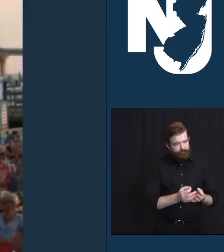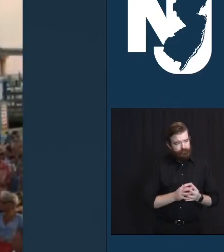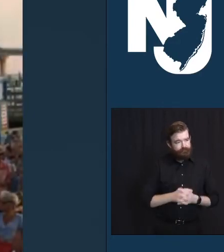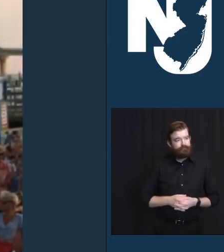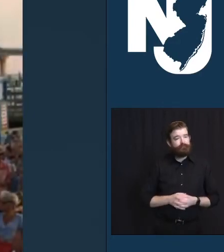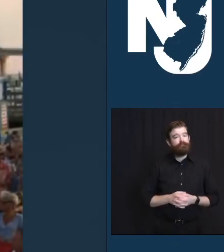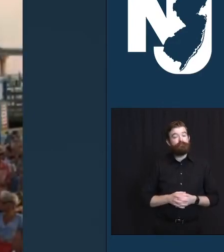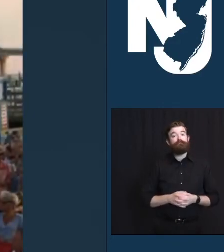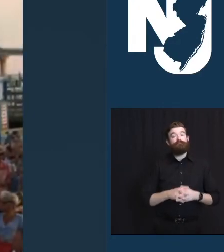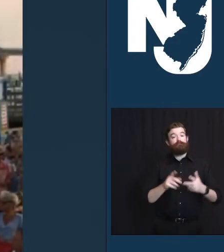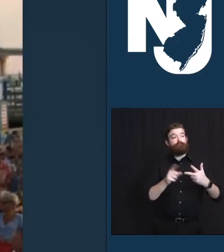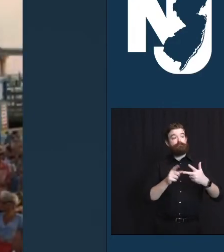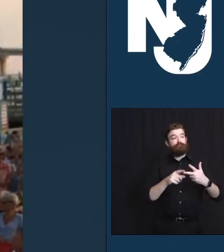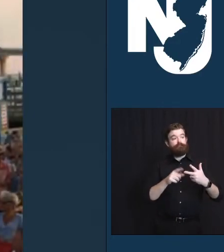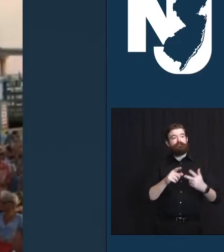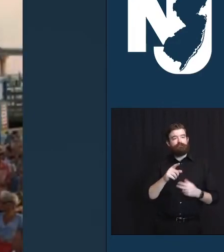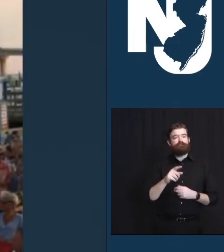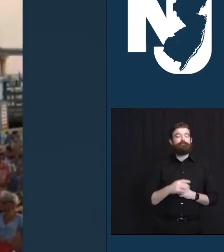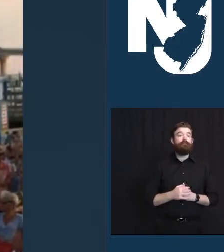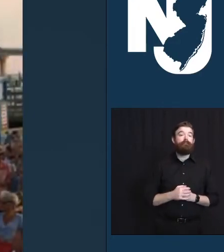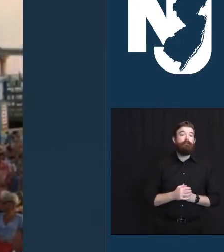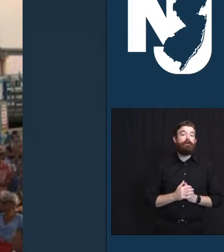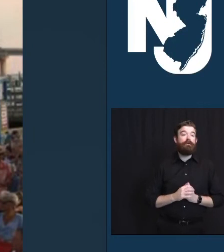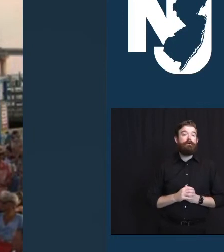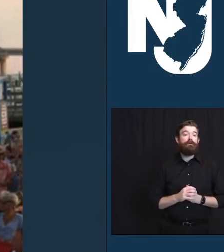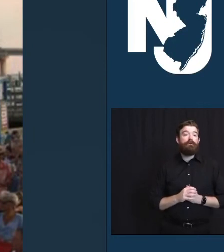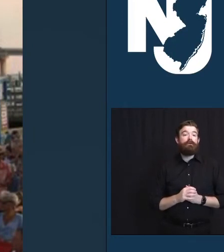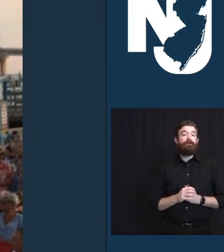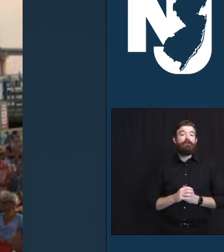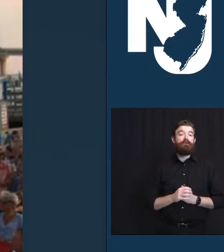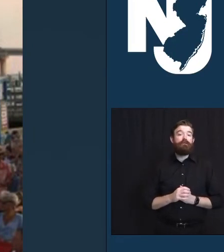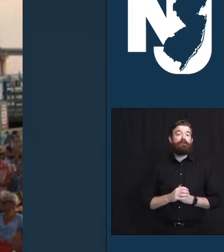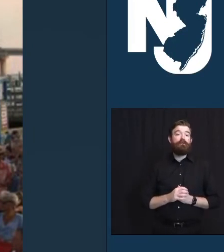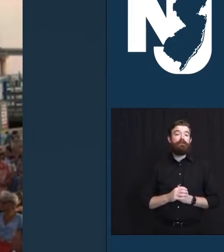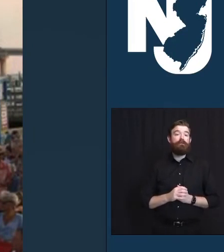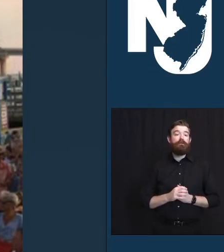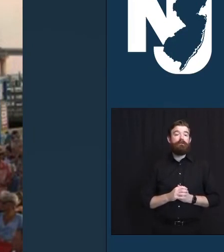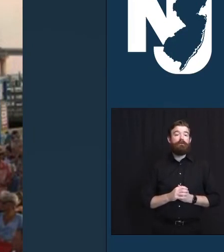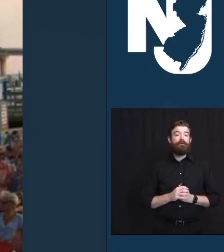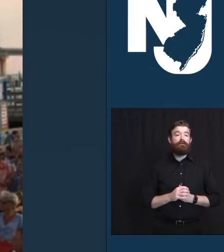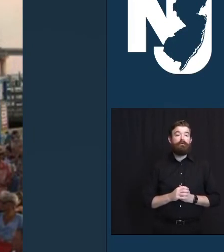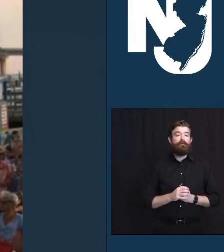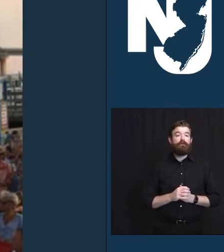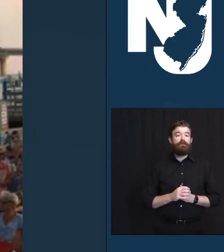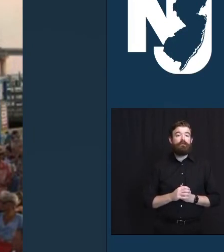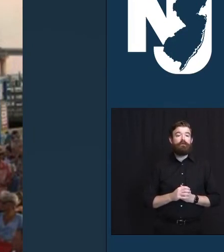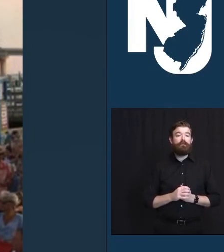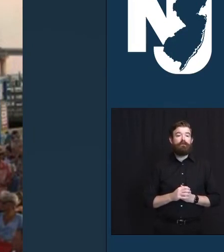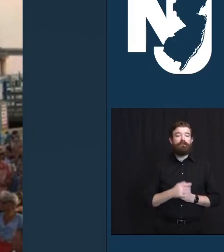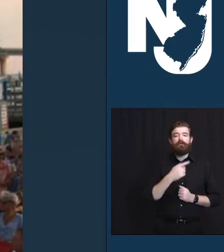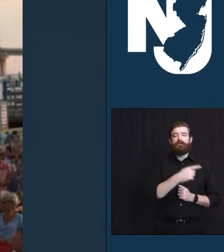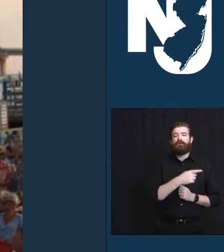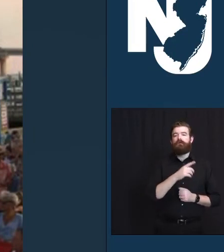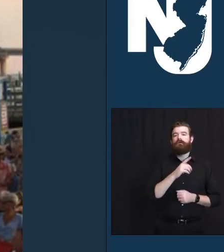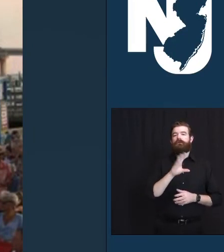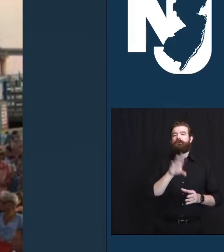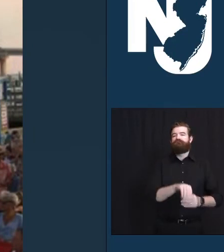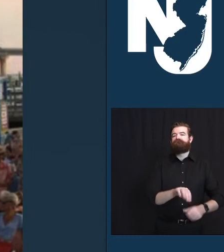a pioneer of the soul and R&B TSOP, the sound of Philadelphia,